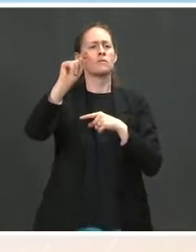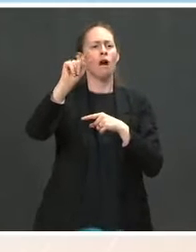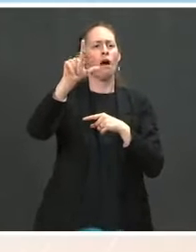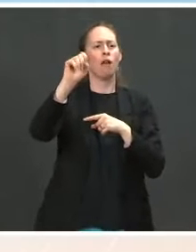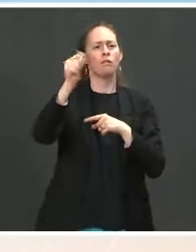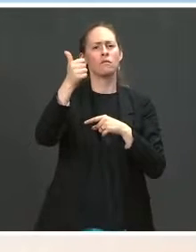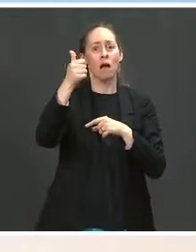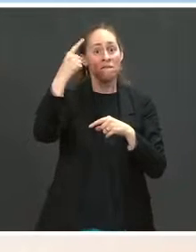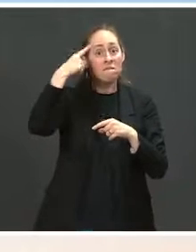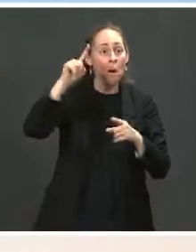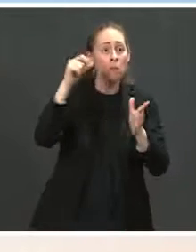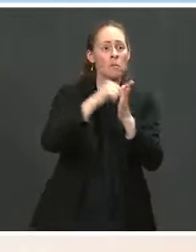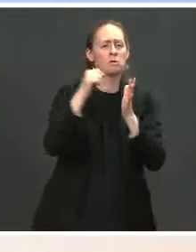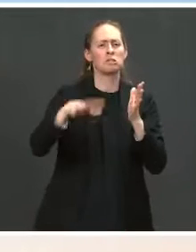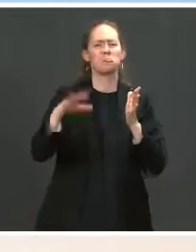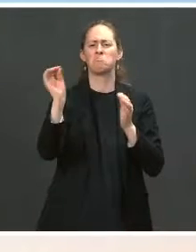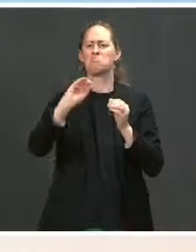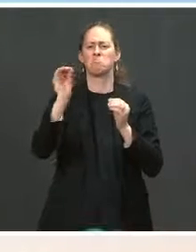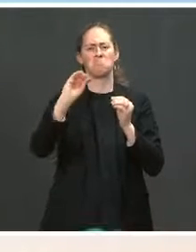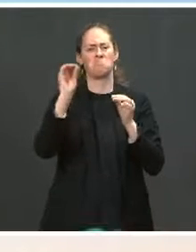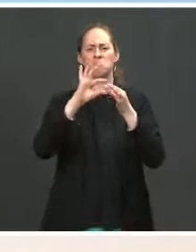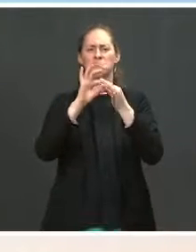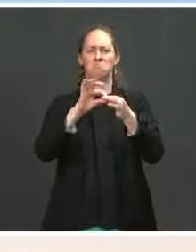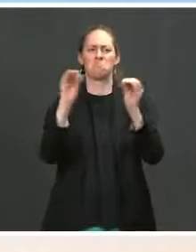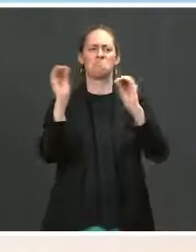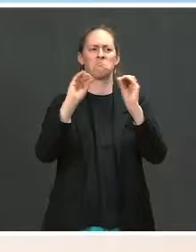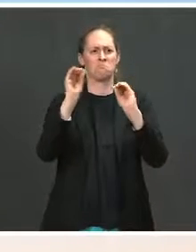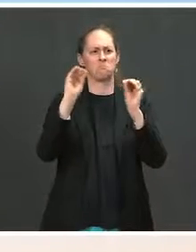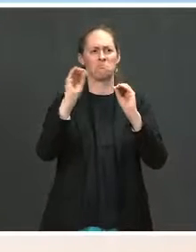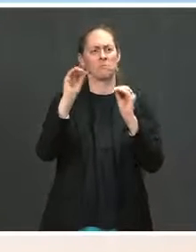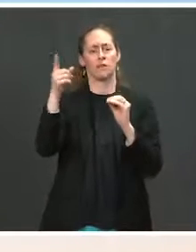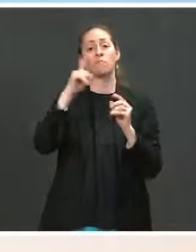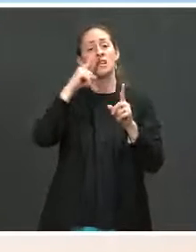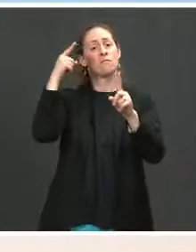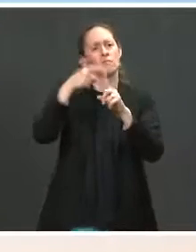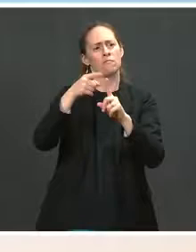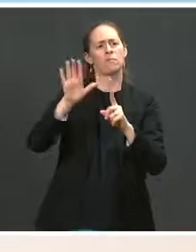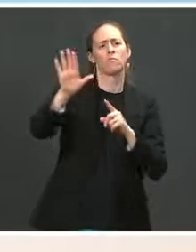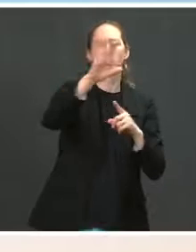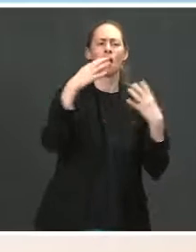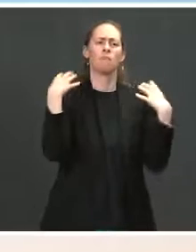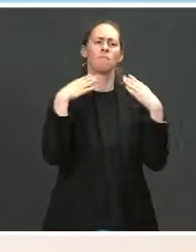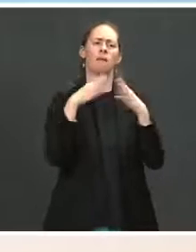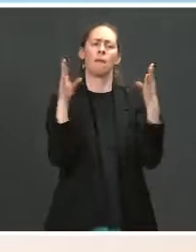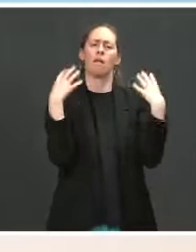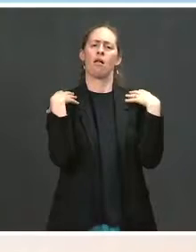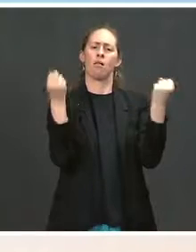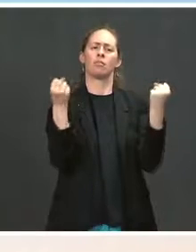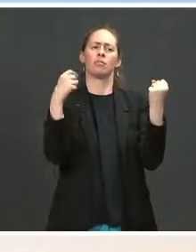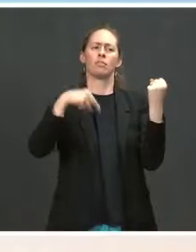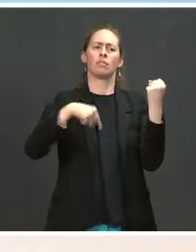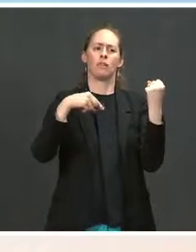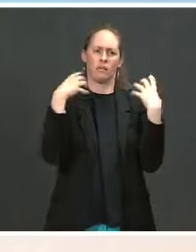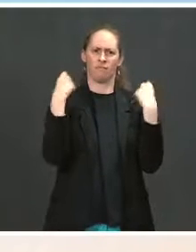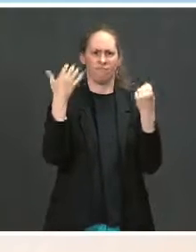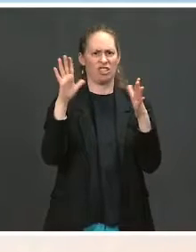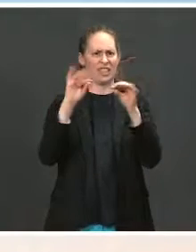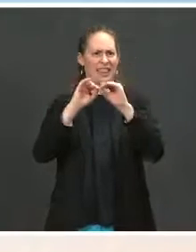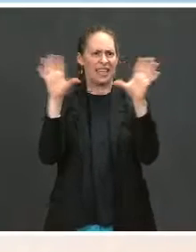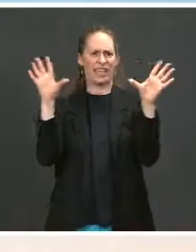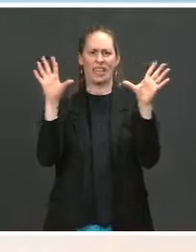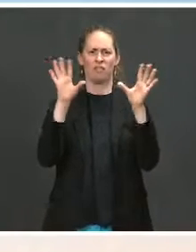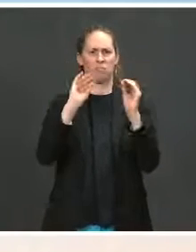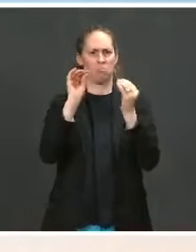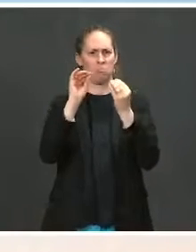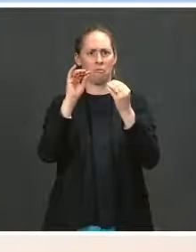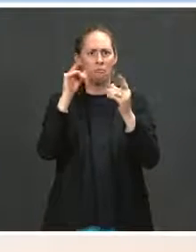family planning. That is written into the Public Health Service Act, and it specifically states that. But we know there's indirect